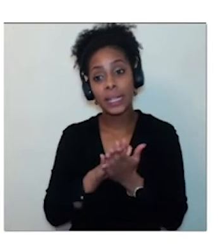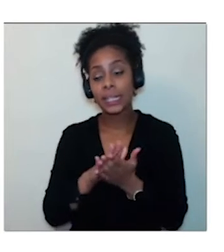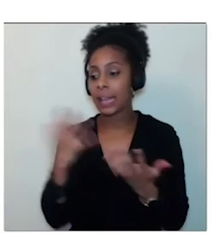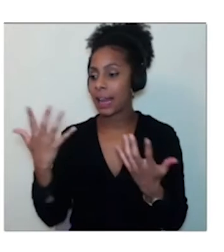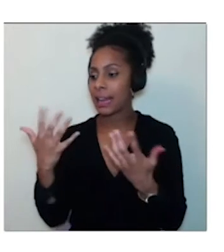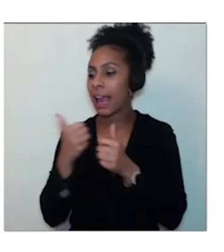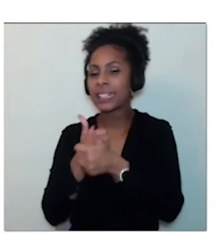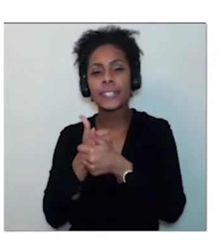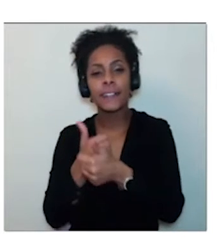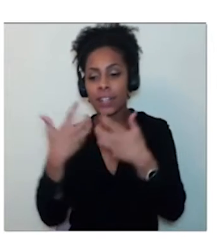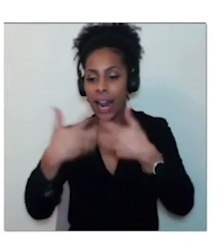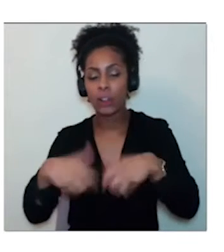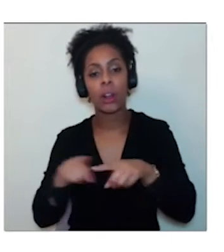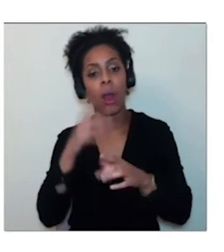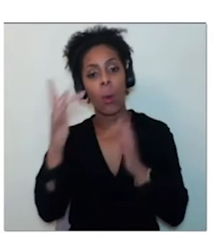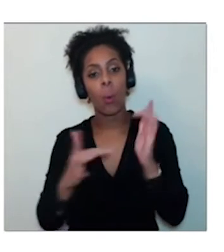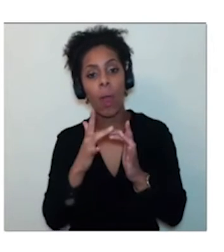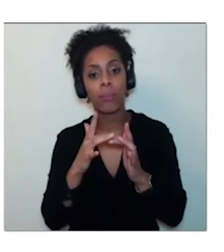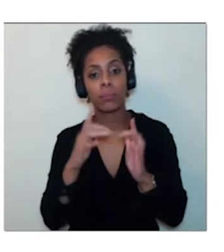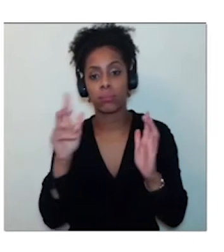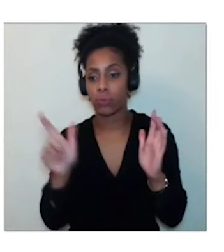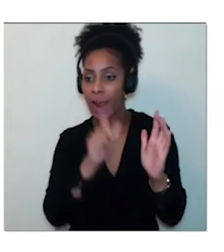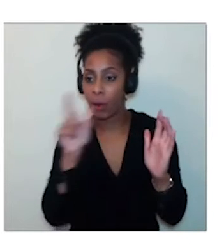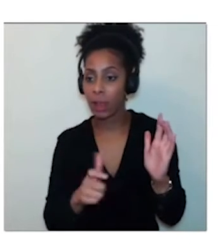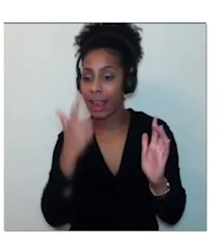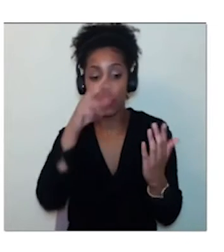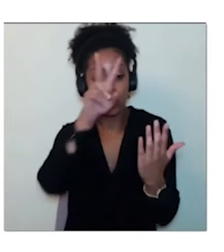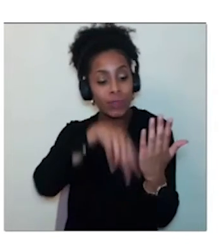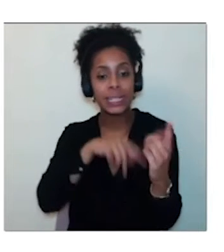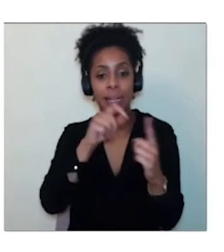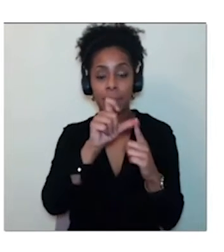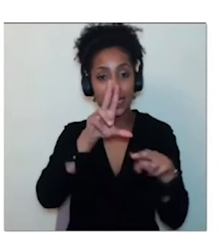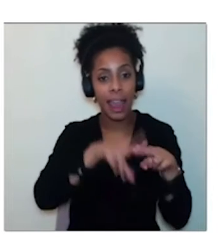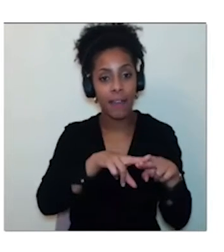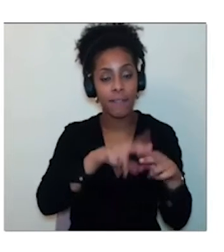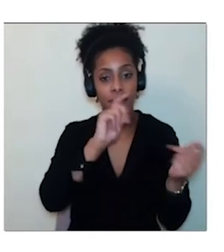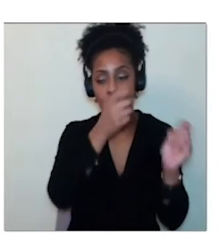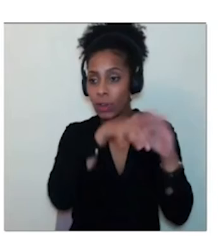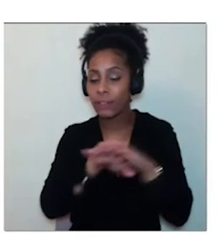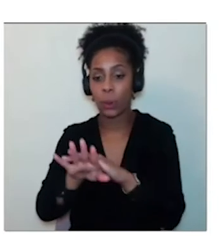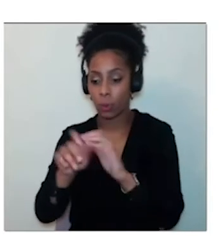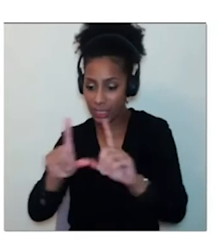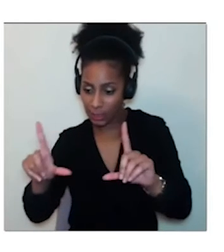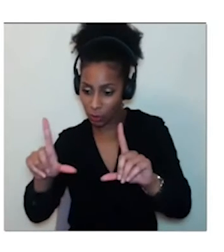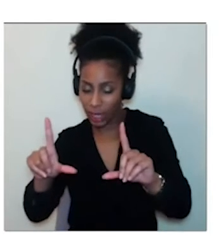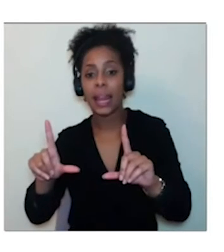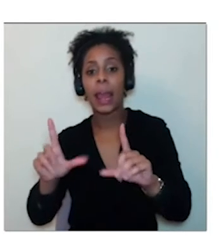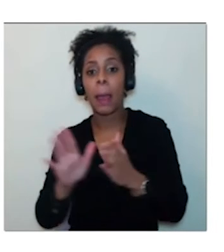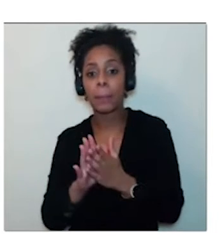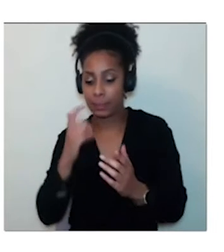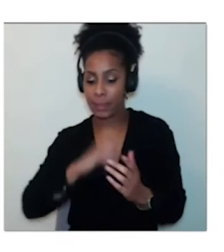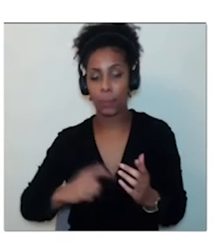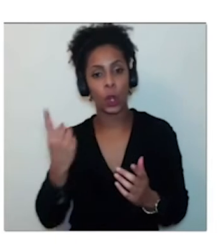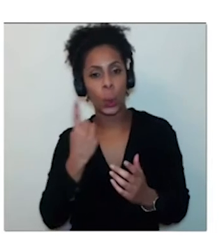browsers to read a PDF out loud, reflow it for a small screen, and facilitate users who rely on keyboard